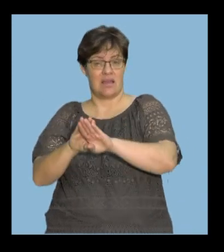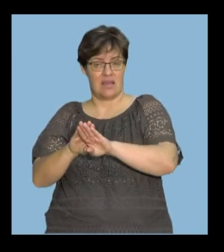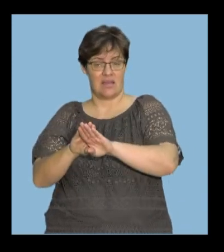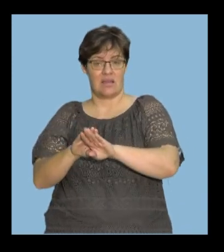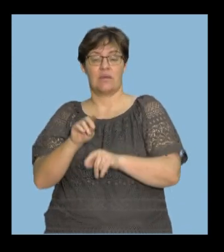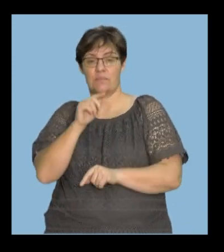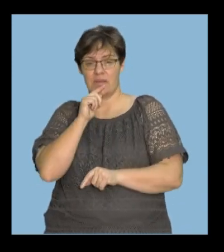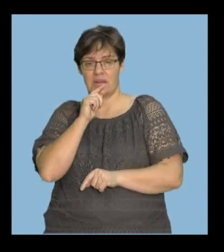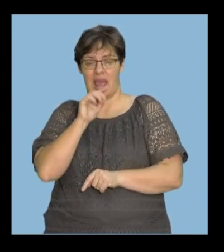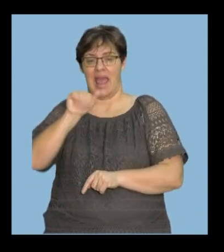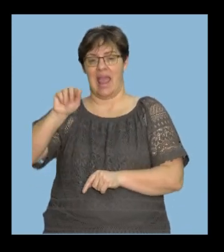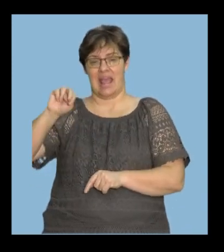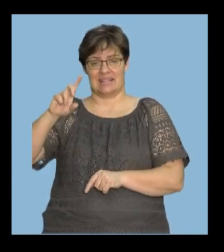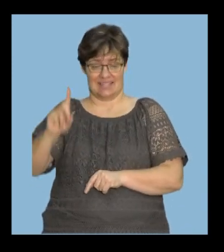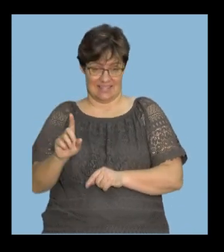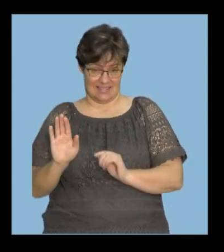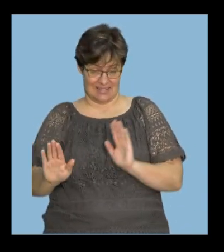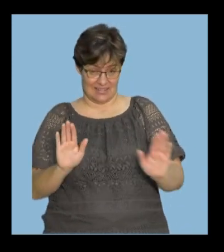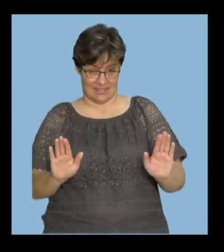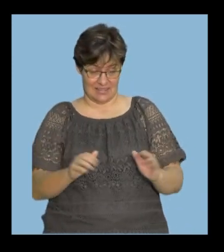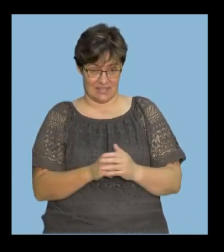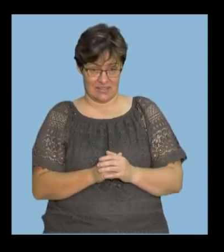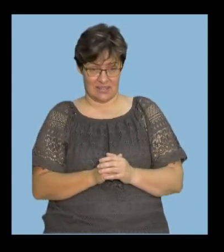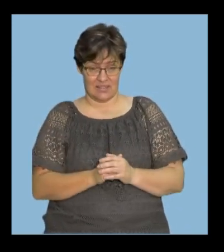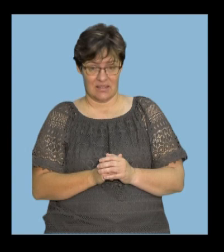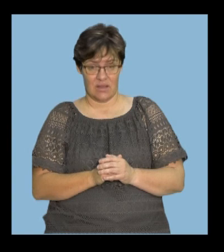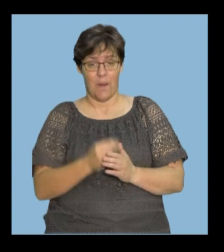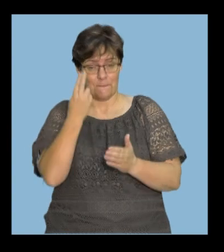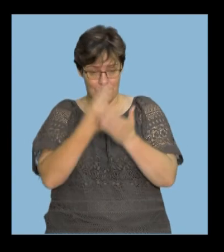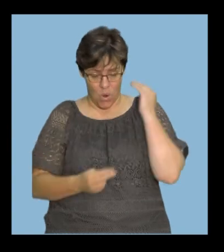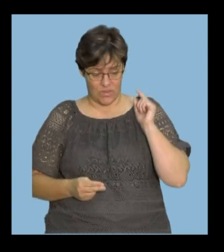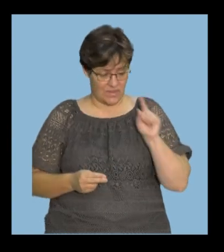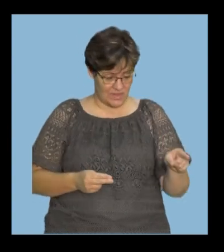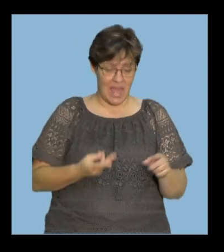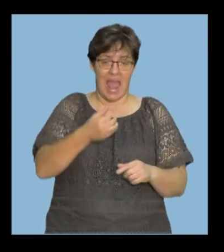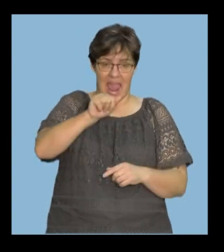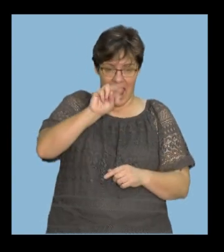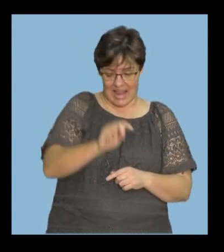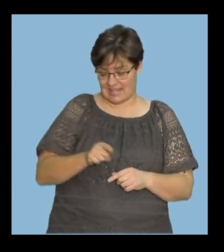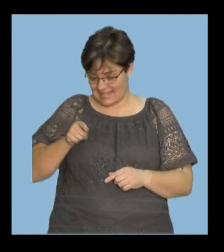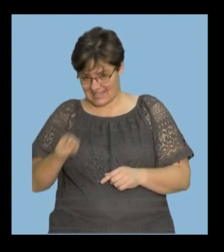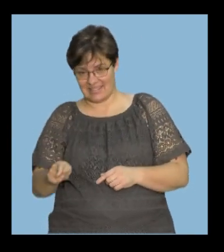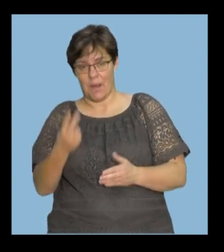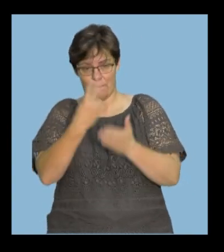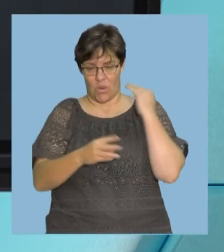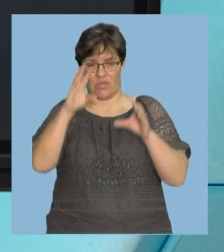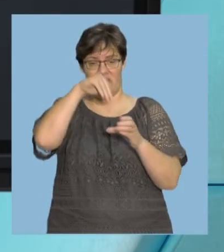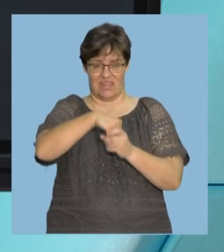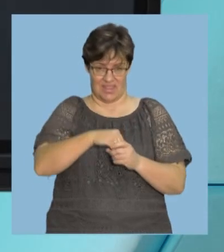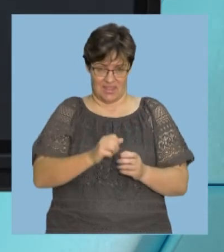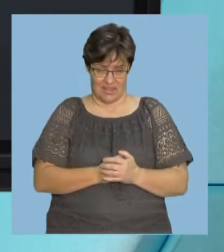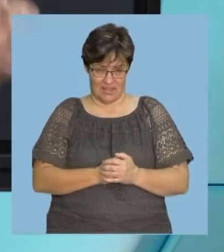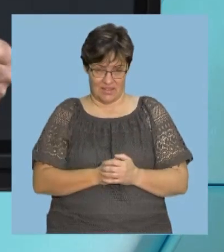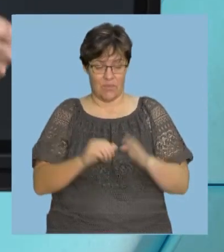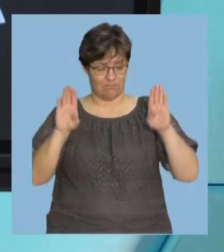the intersection is going to be the and. Okay, so it has to be in both,